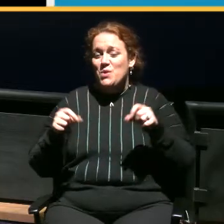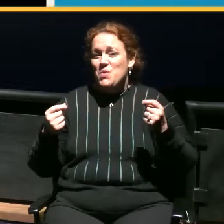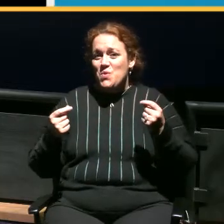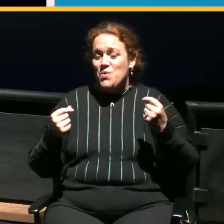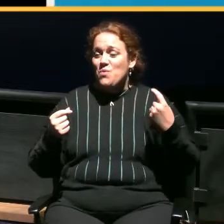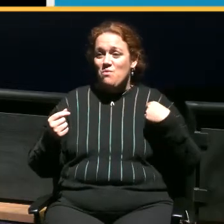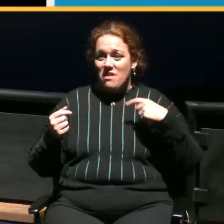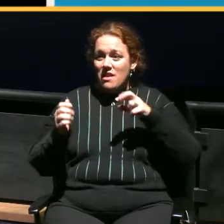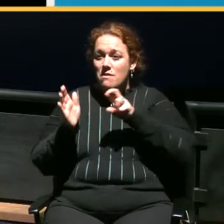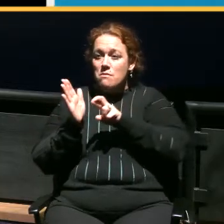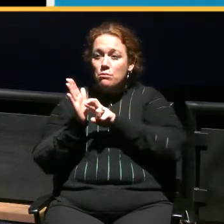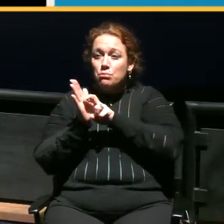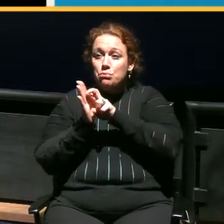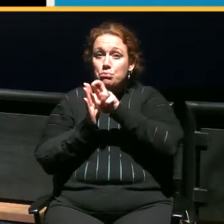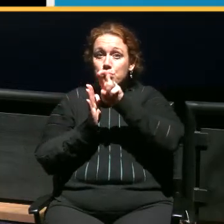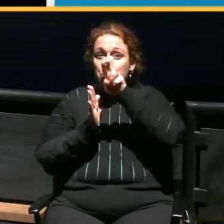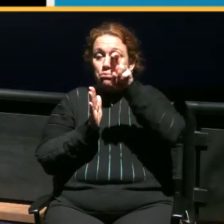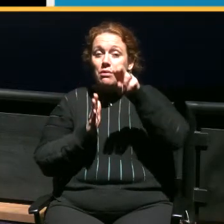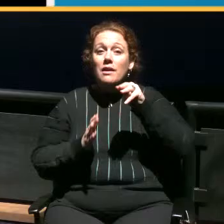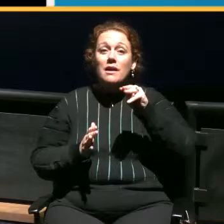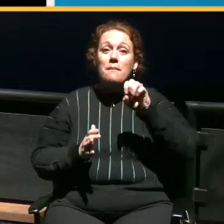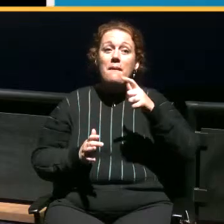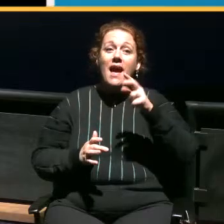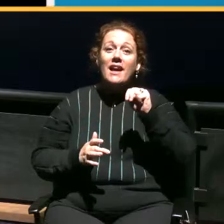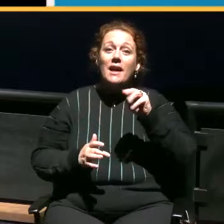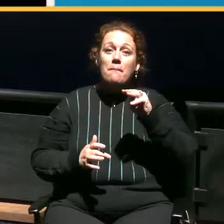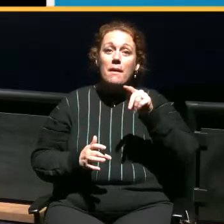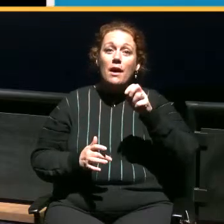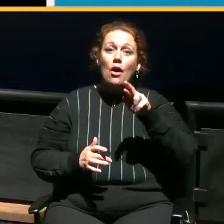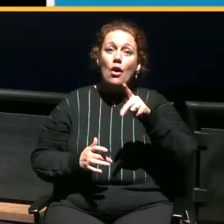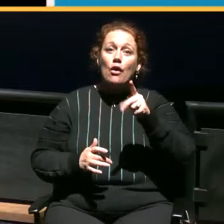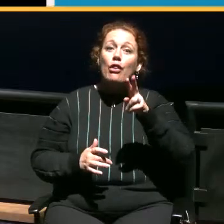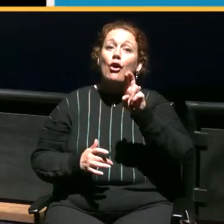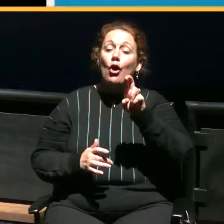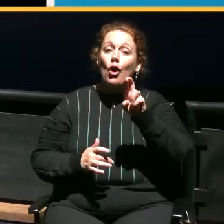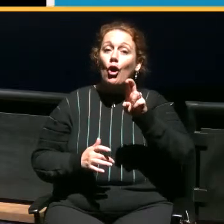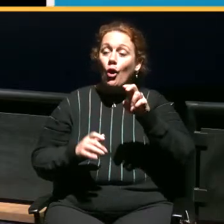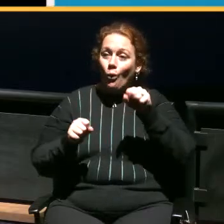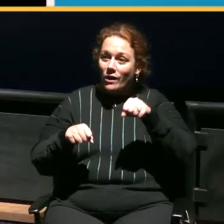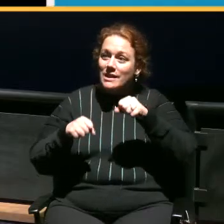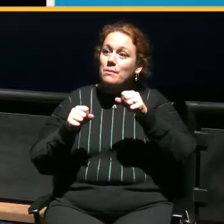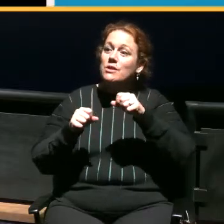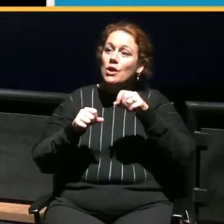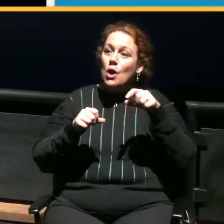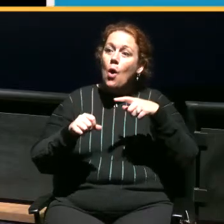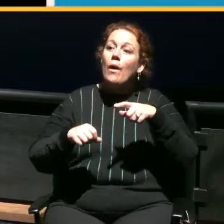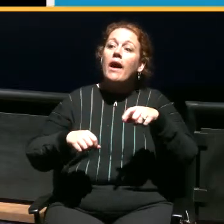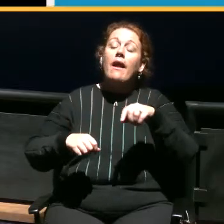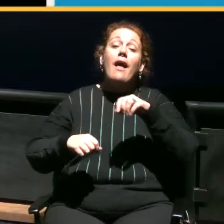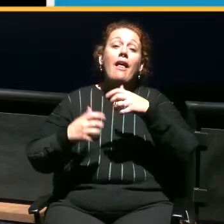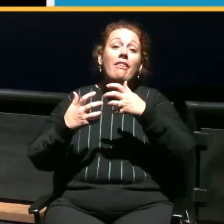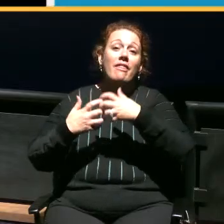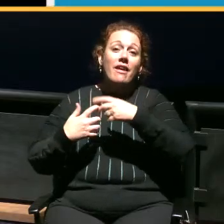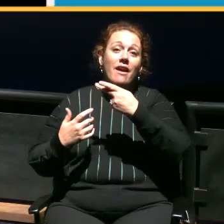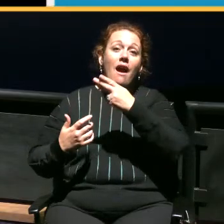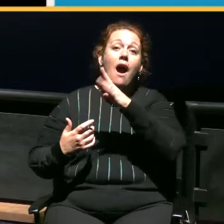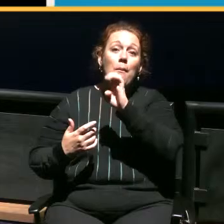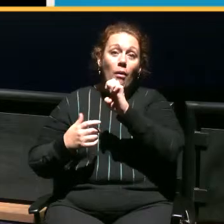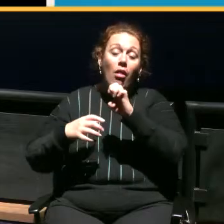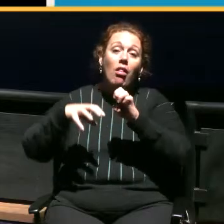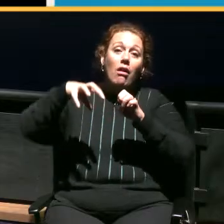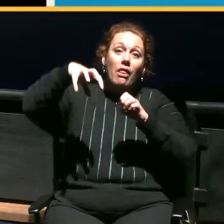us right in there and close enough so Megan MacArthur was able to go in and grab the Hubble with the robot arm that you see right there. So now